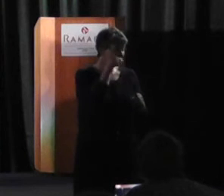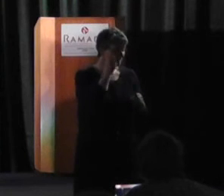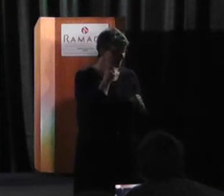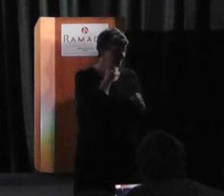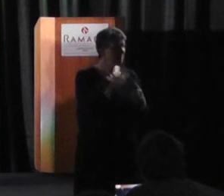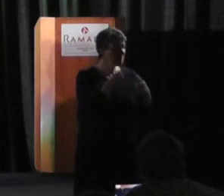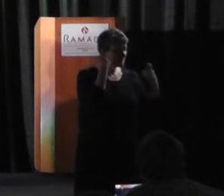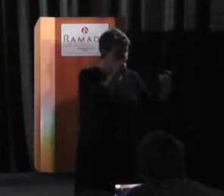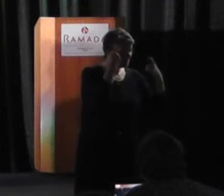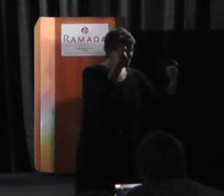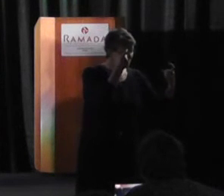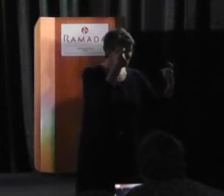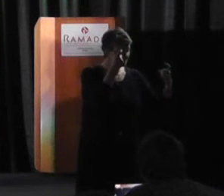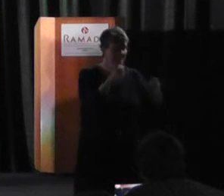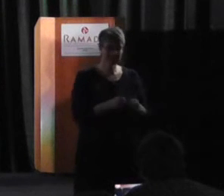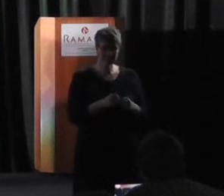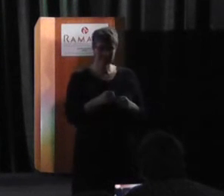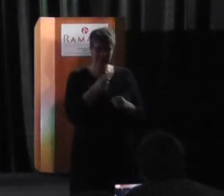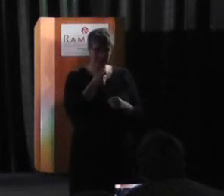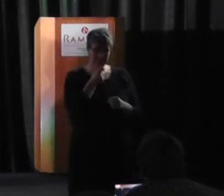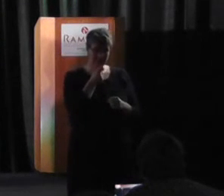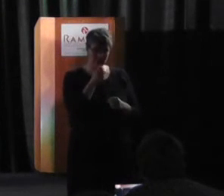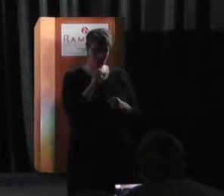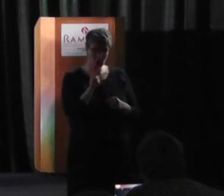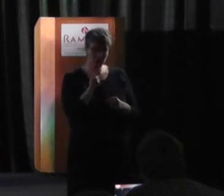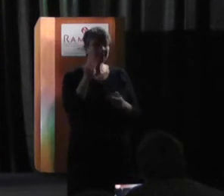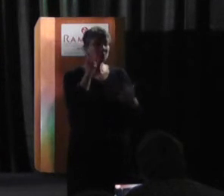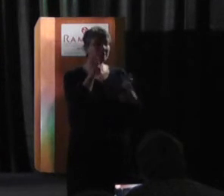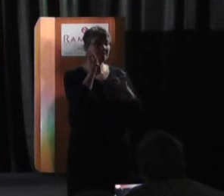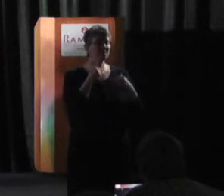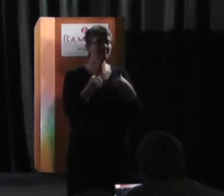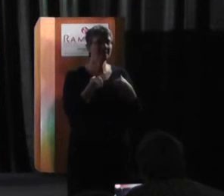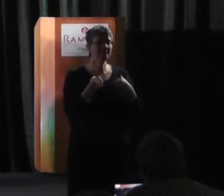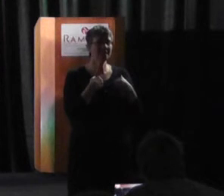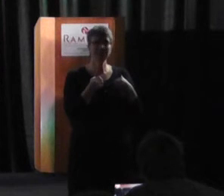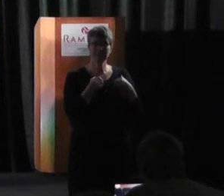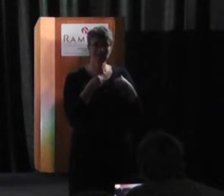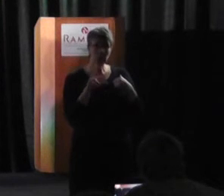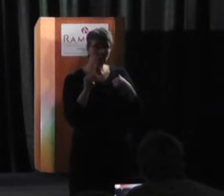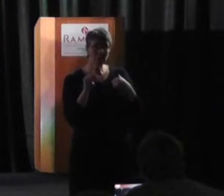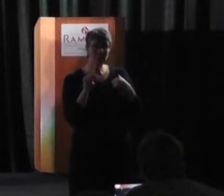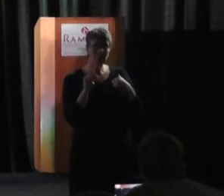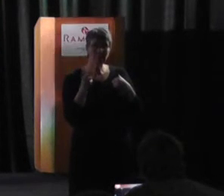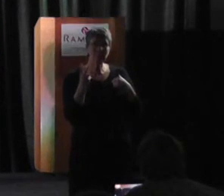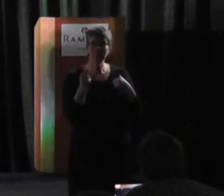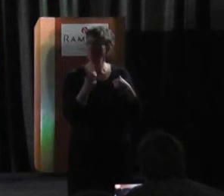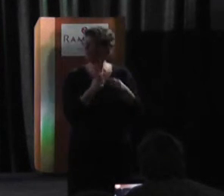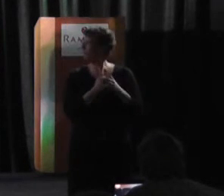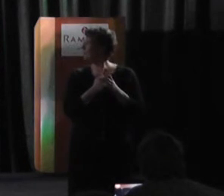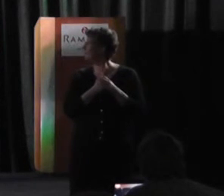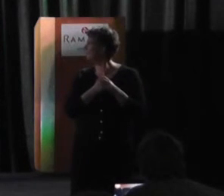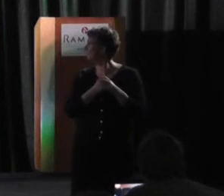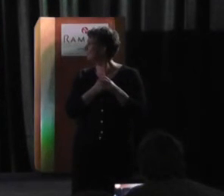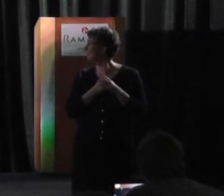Is this on? Yep. Can you hear me? There. No? Keep, just start reading,